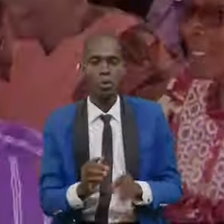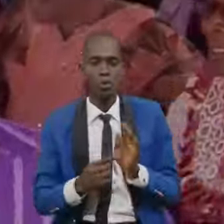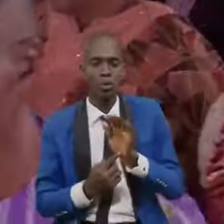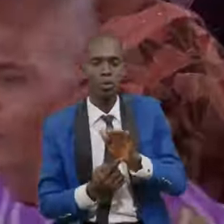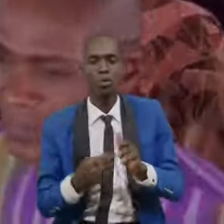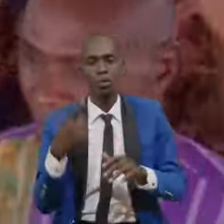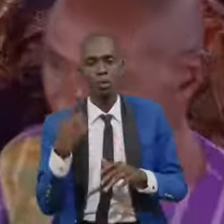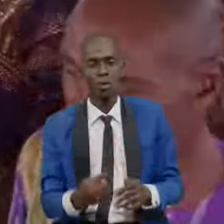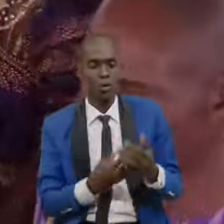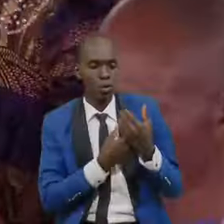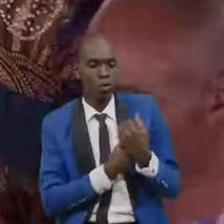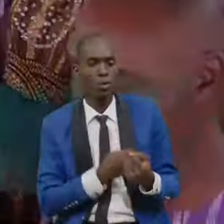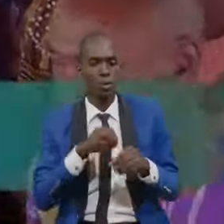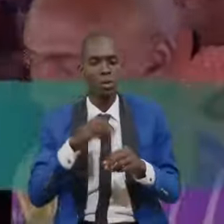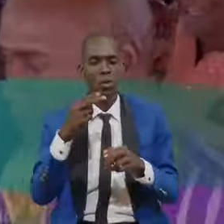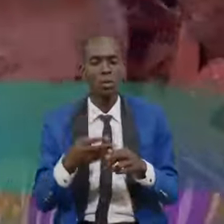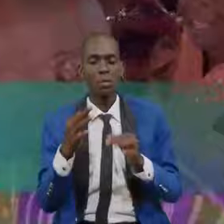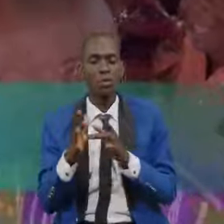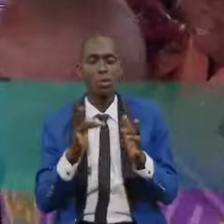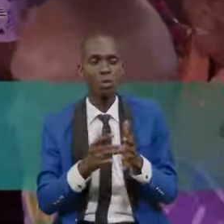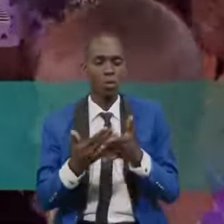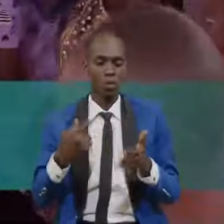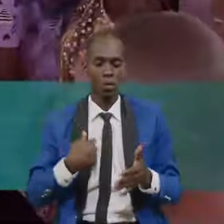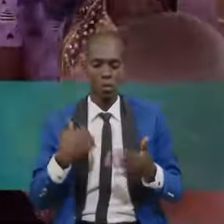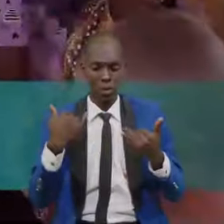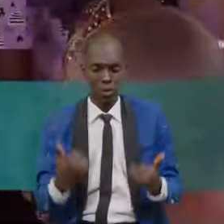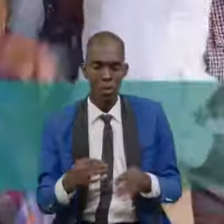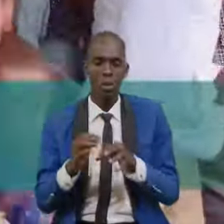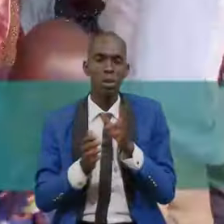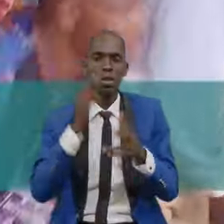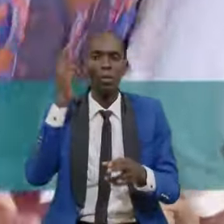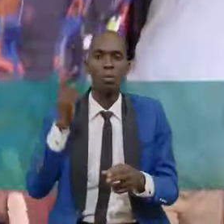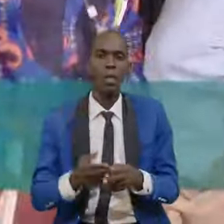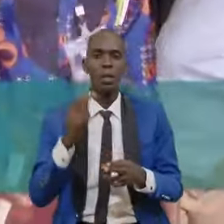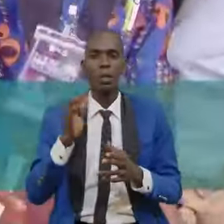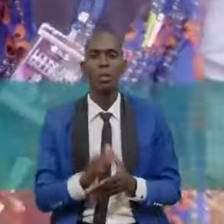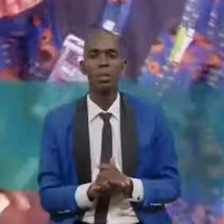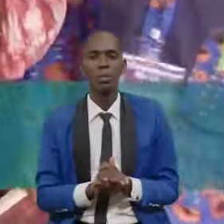of Jesus before me in Jesus' name.